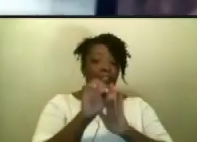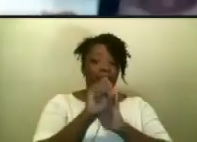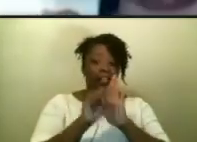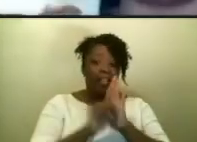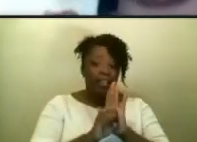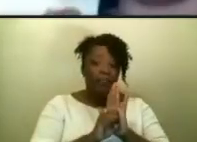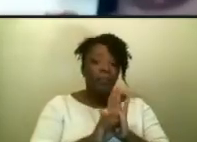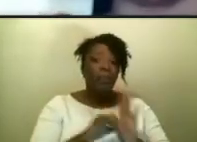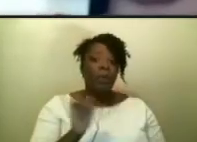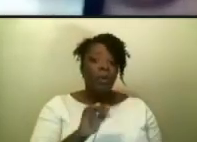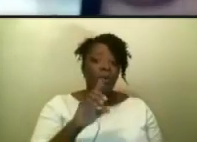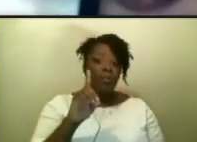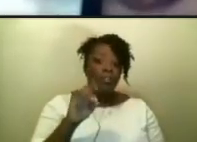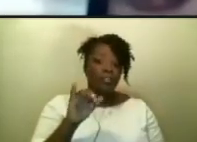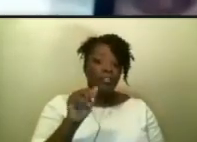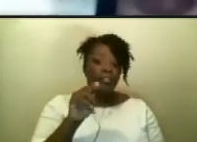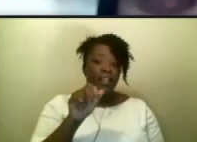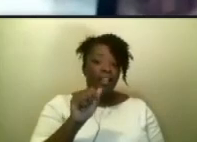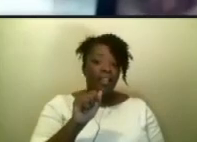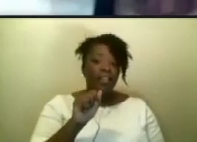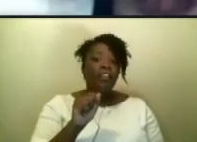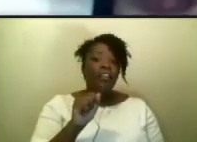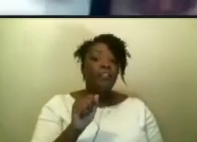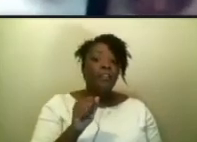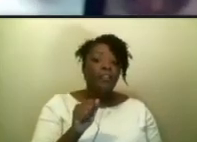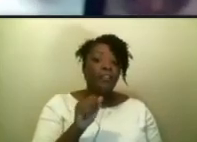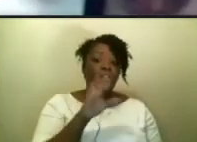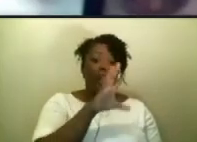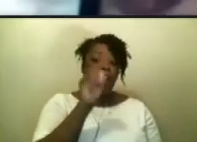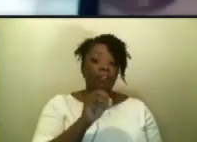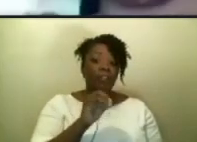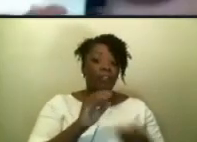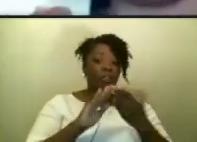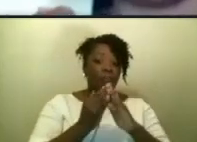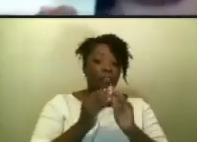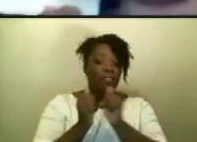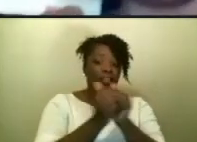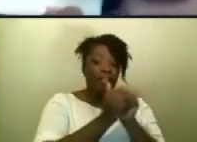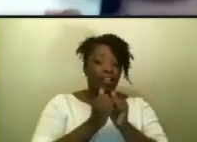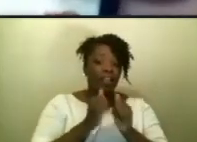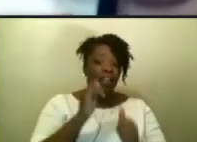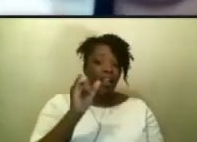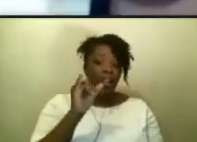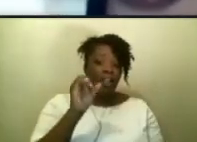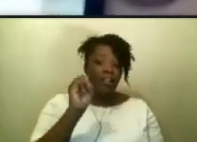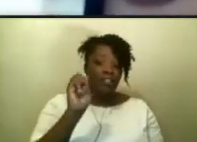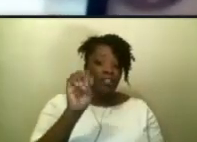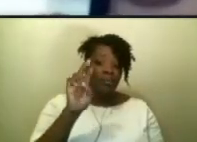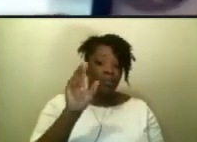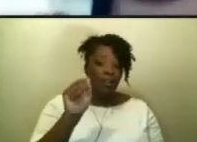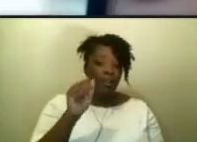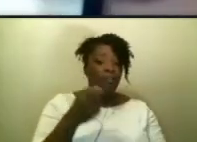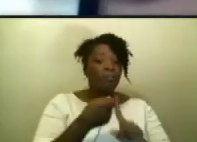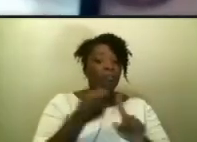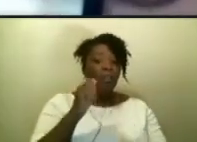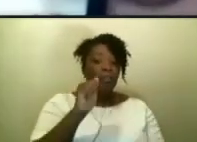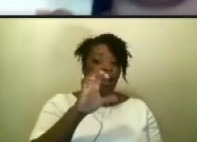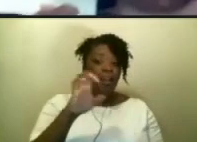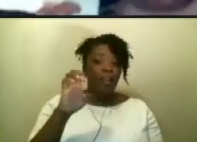Access, Elvira Hernandez from the ACLU of Michigan, Gabriela Santiago Romero from the Southwest Mutual Aid